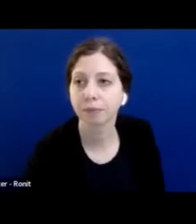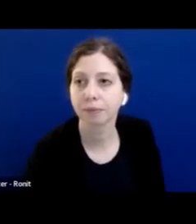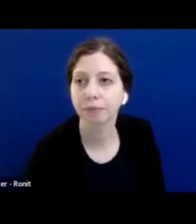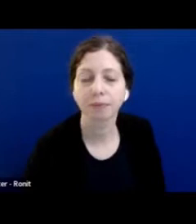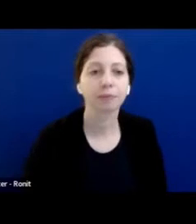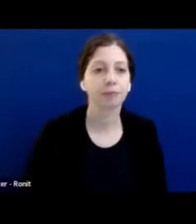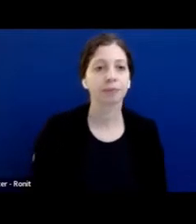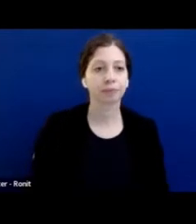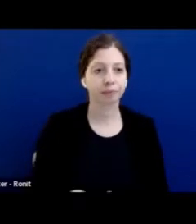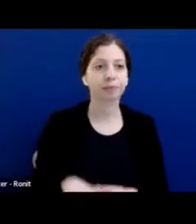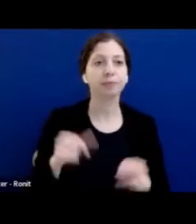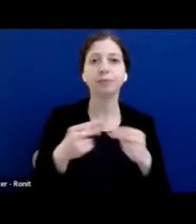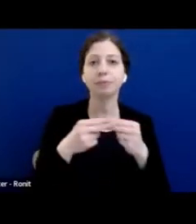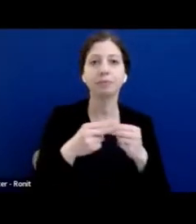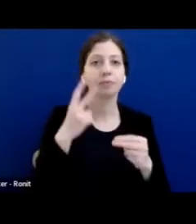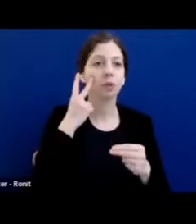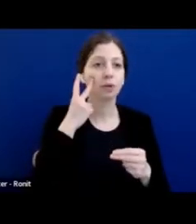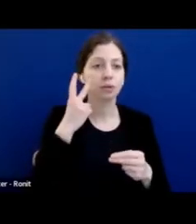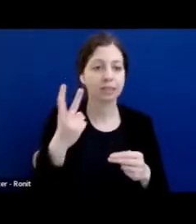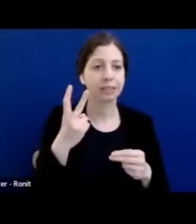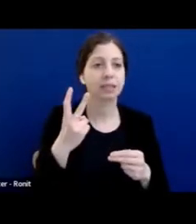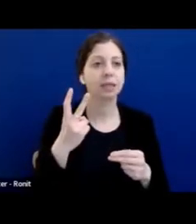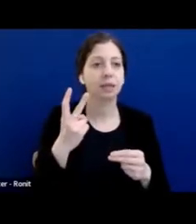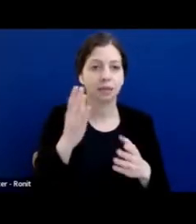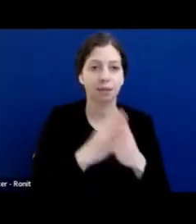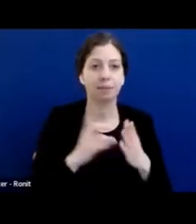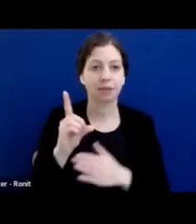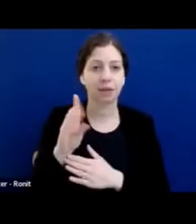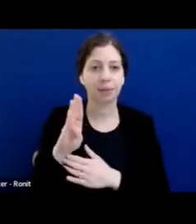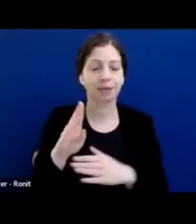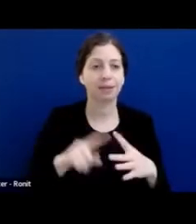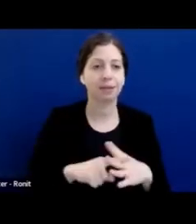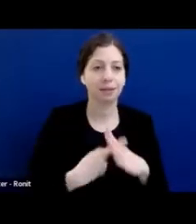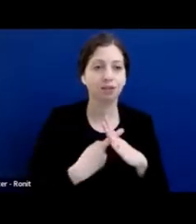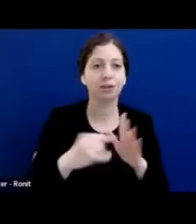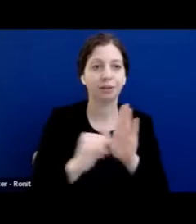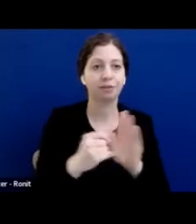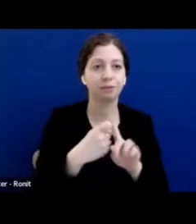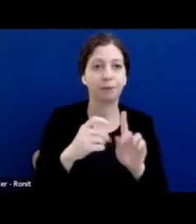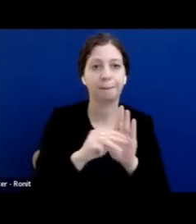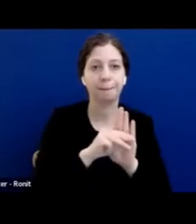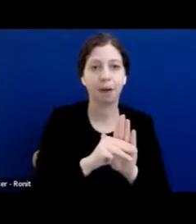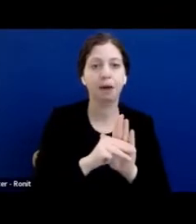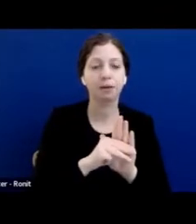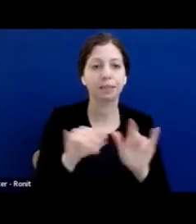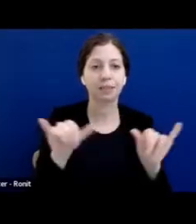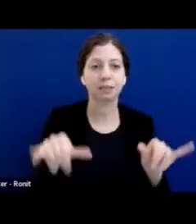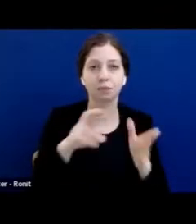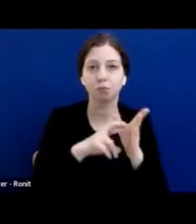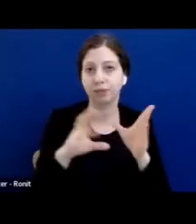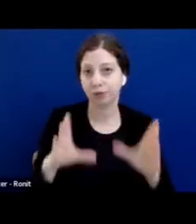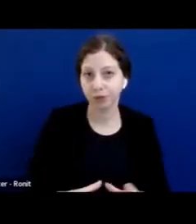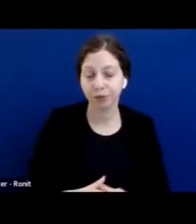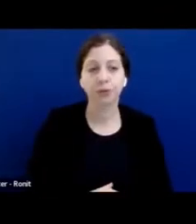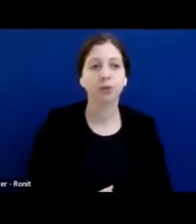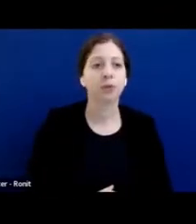On this slide, you'll see a look at some of the databases initially identified by the model systems researchers. You can